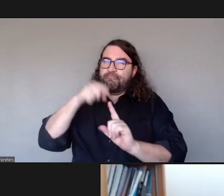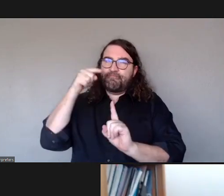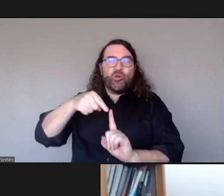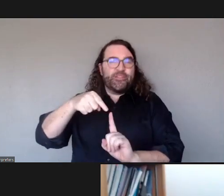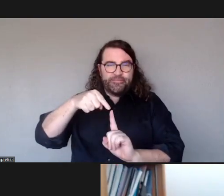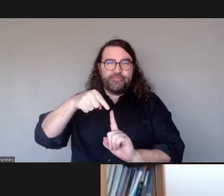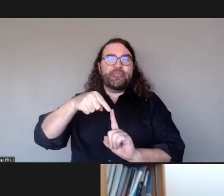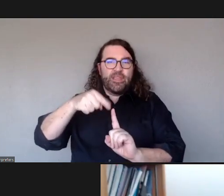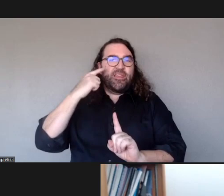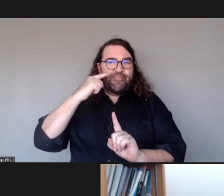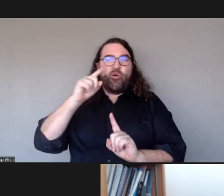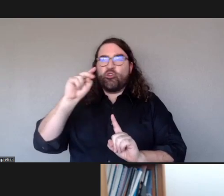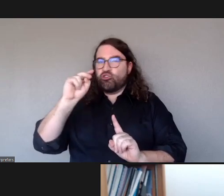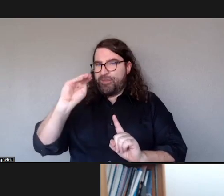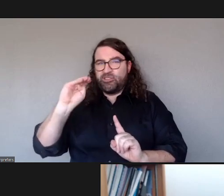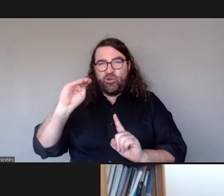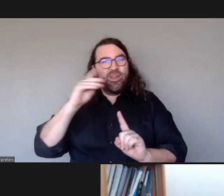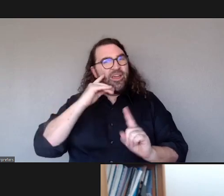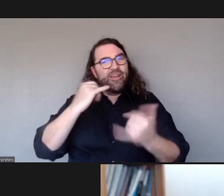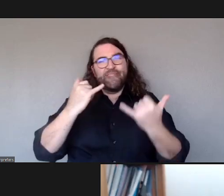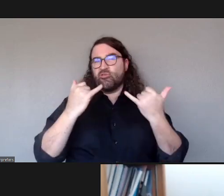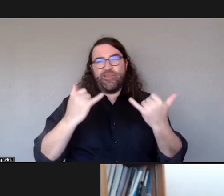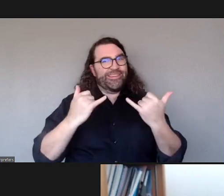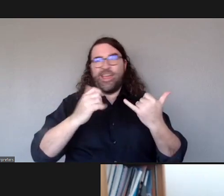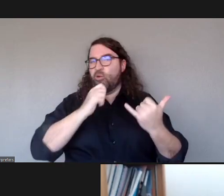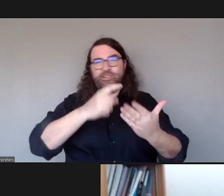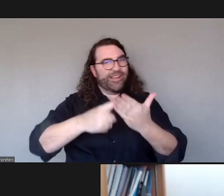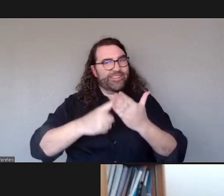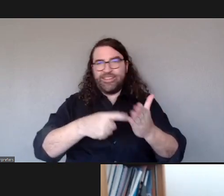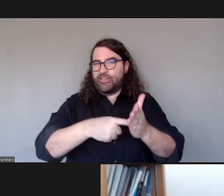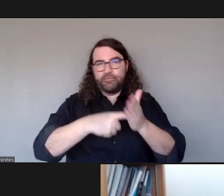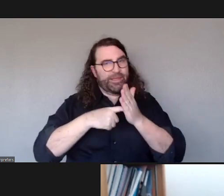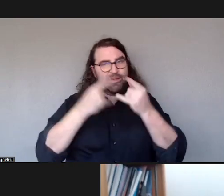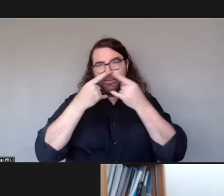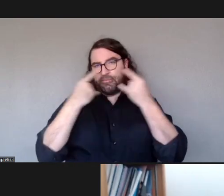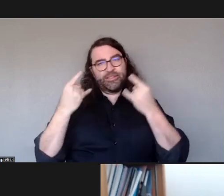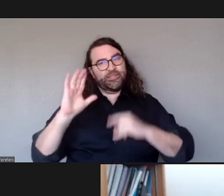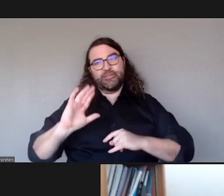this state. So at this point, no discussions at all about that.